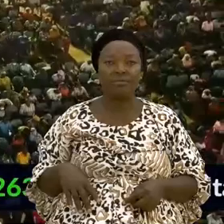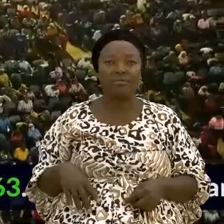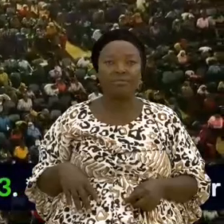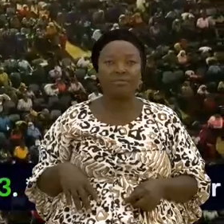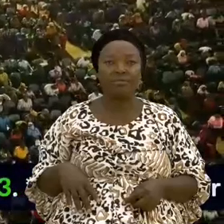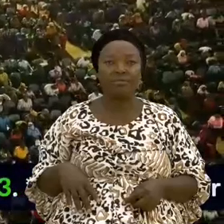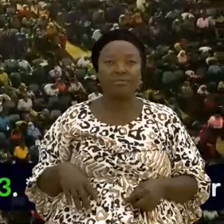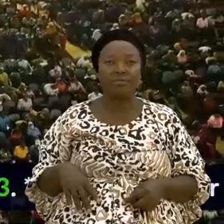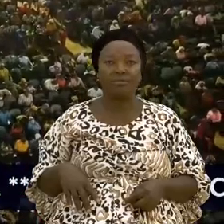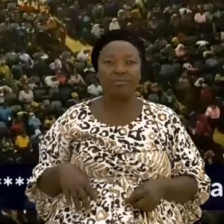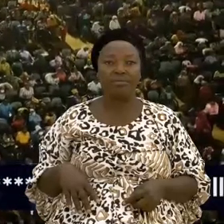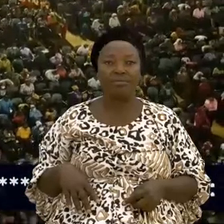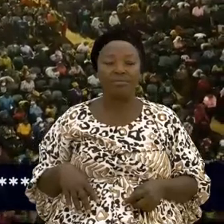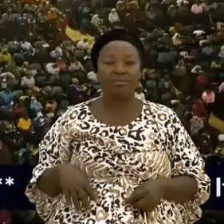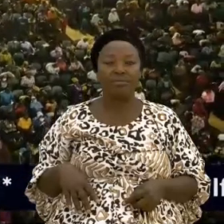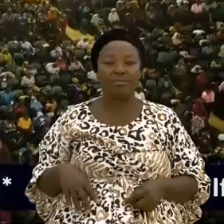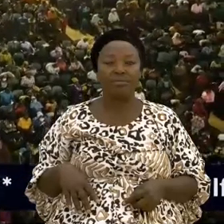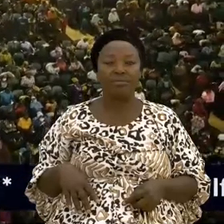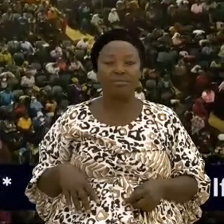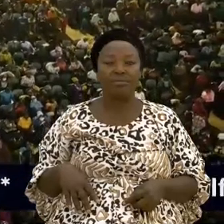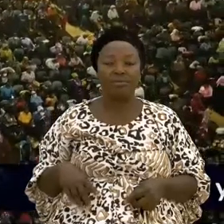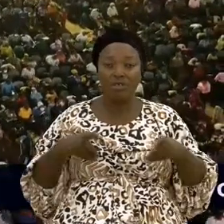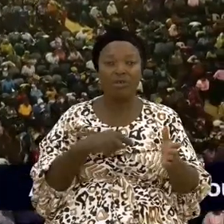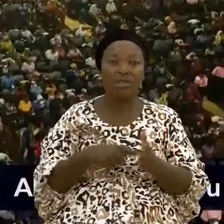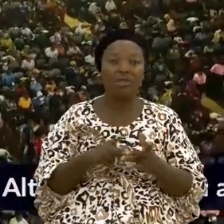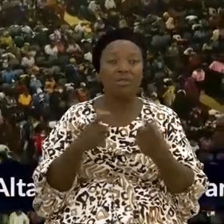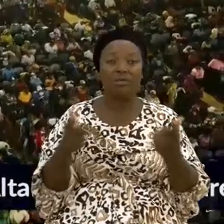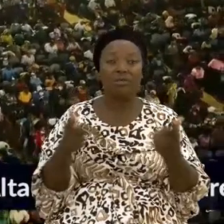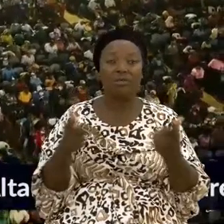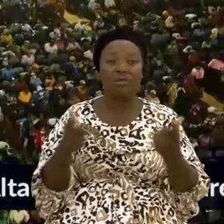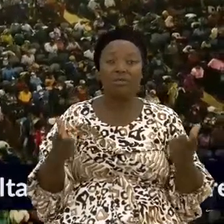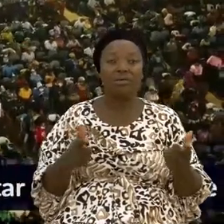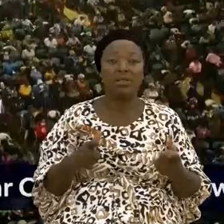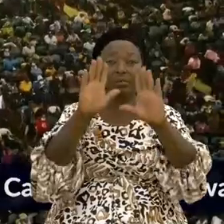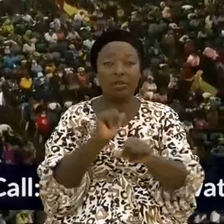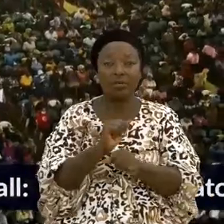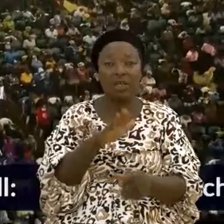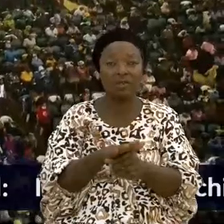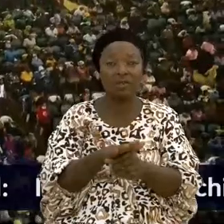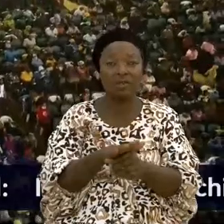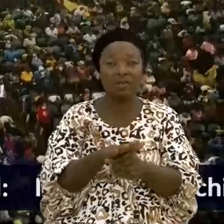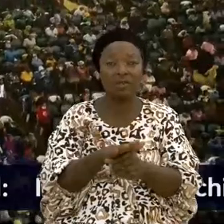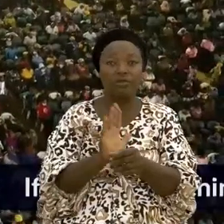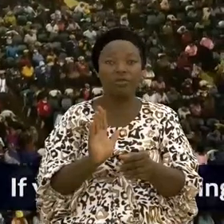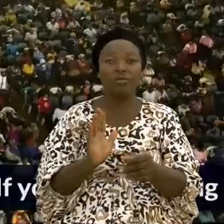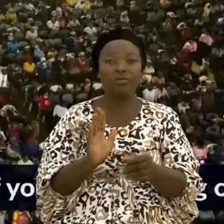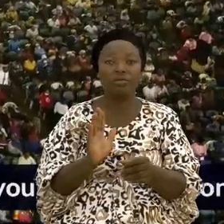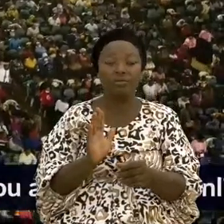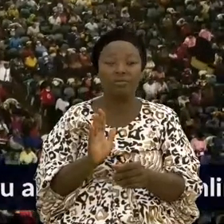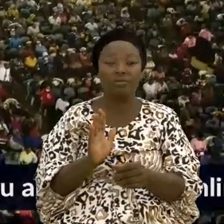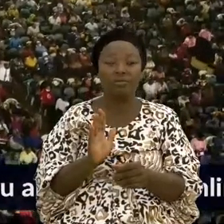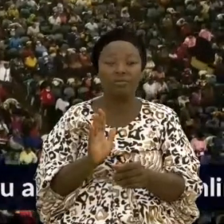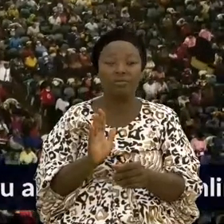Lord during this great miracle explosion global crusade.